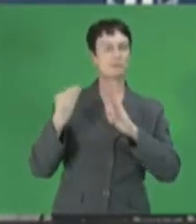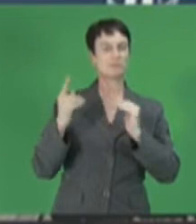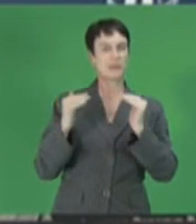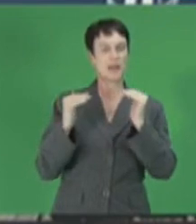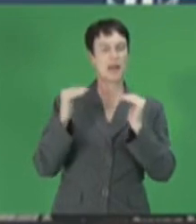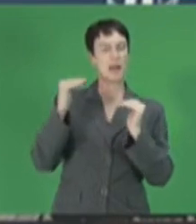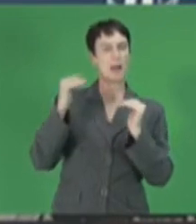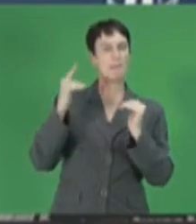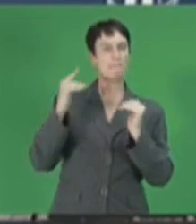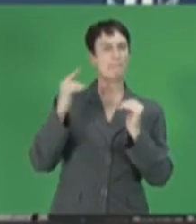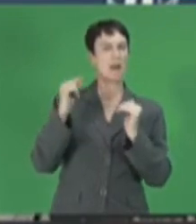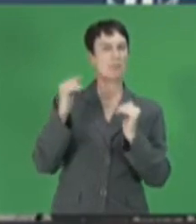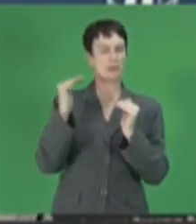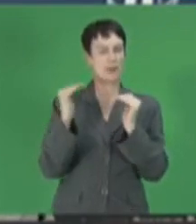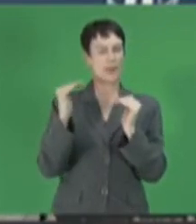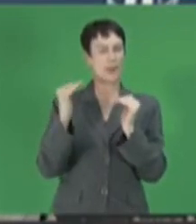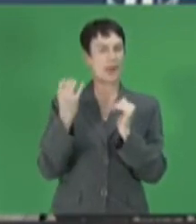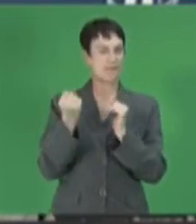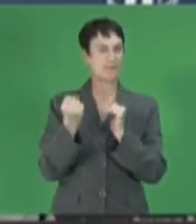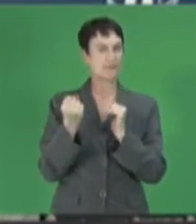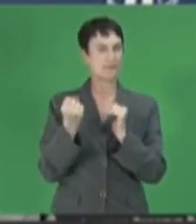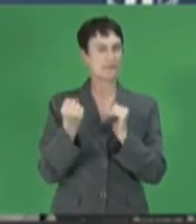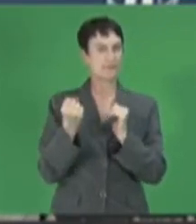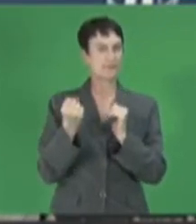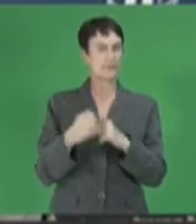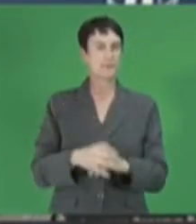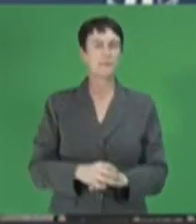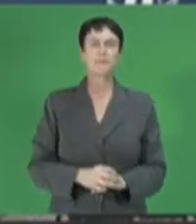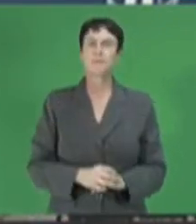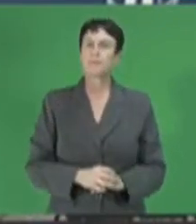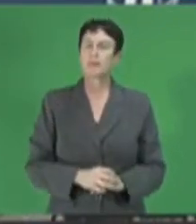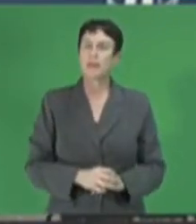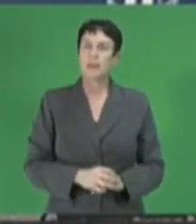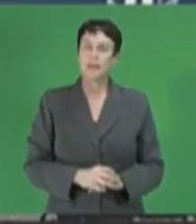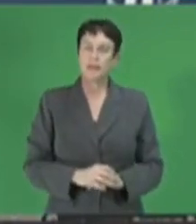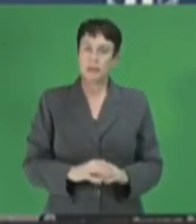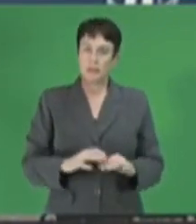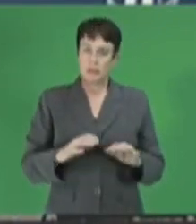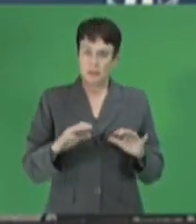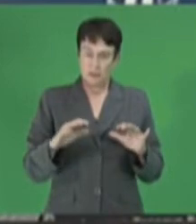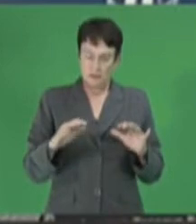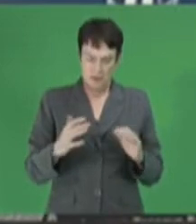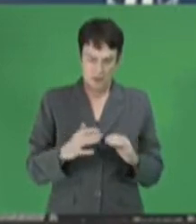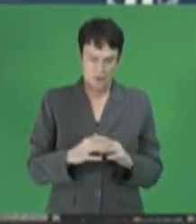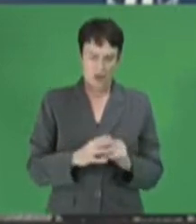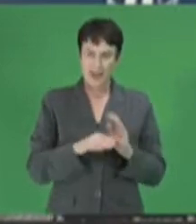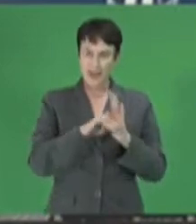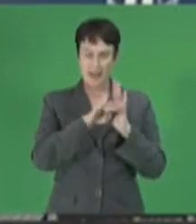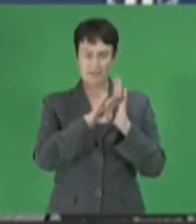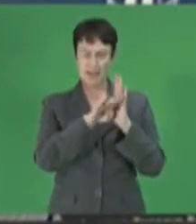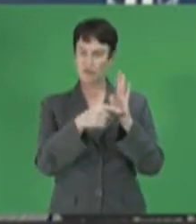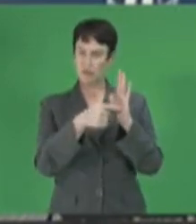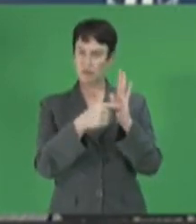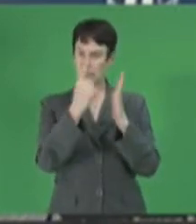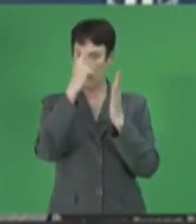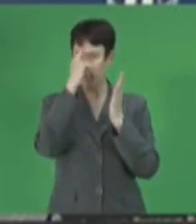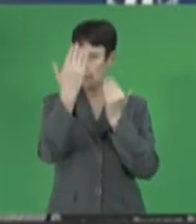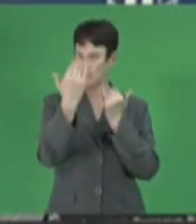initially thought. Now, the issue of inflation expectations, you are asking